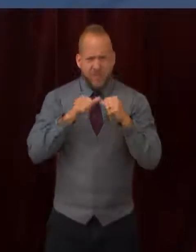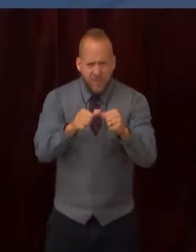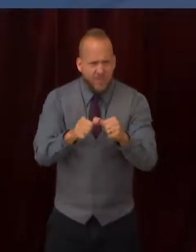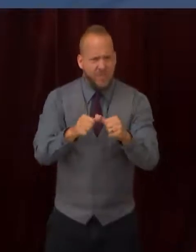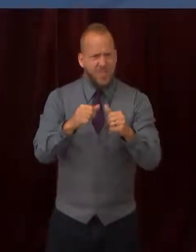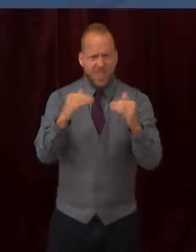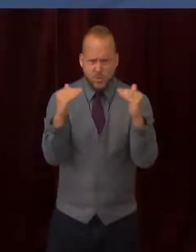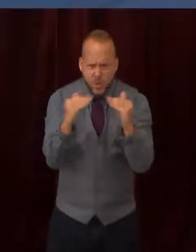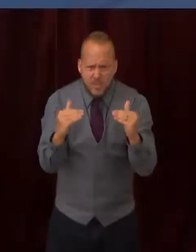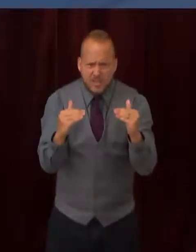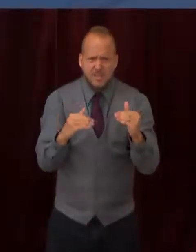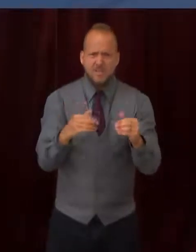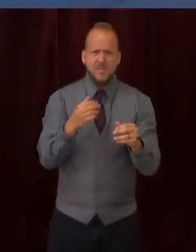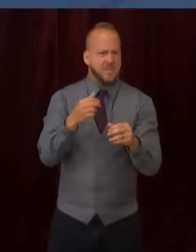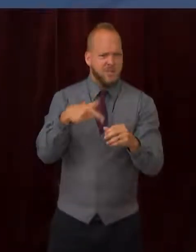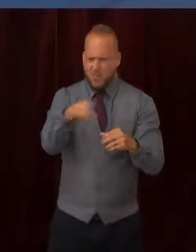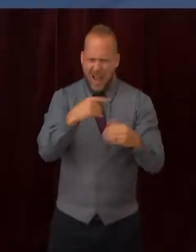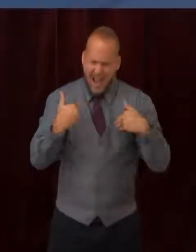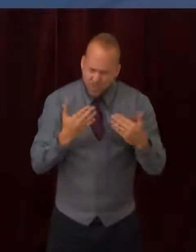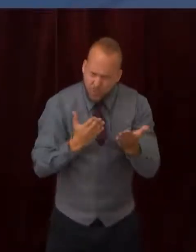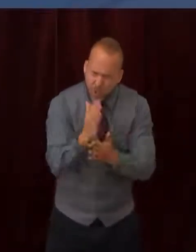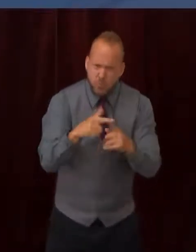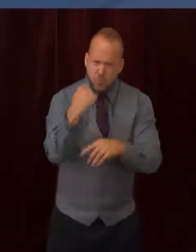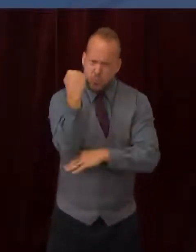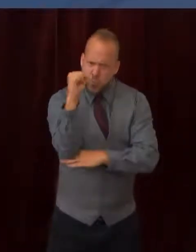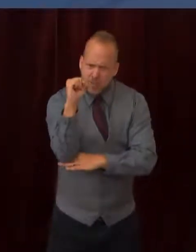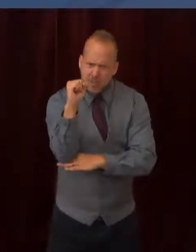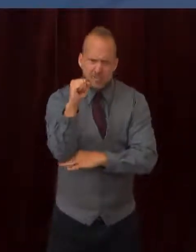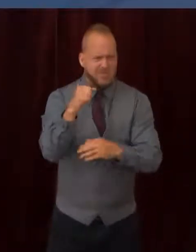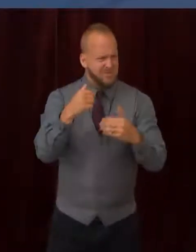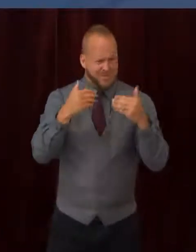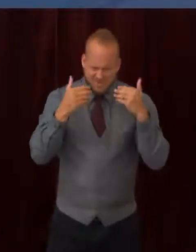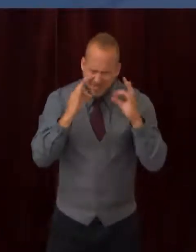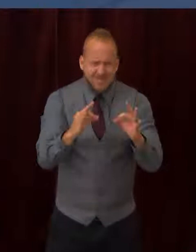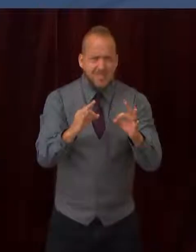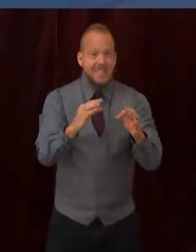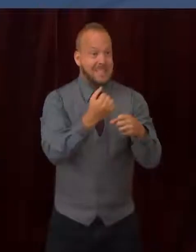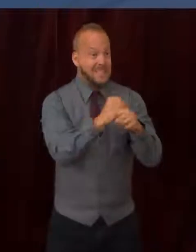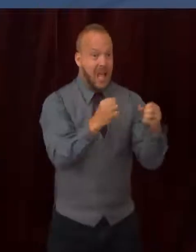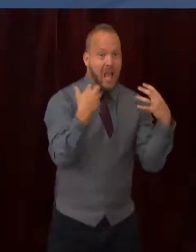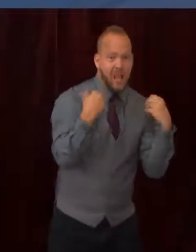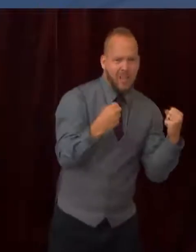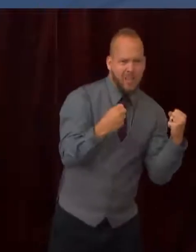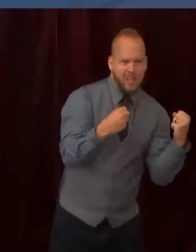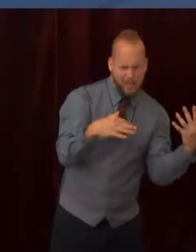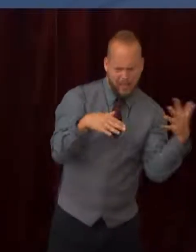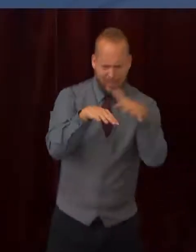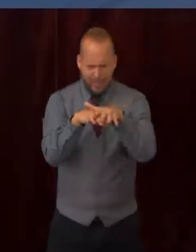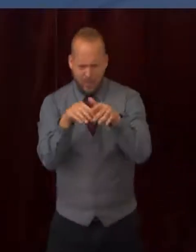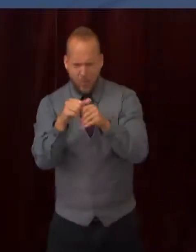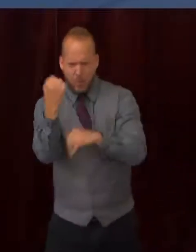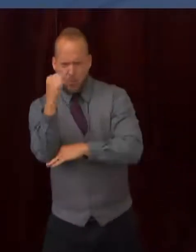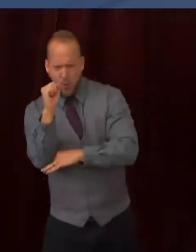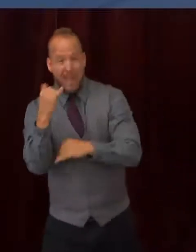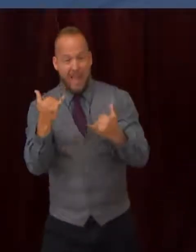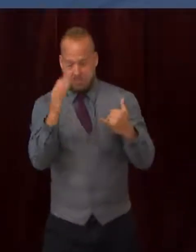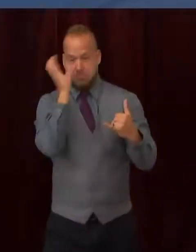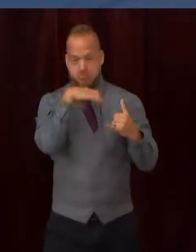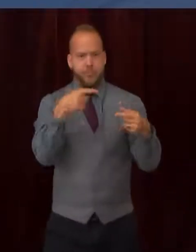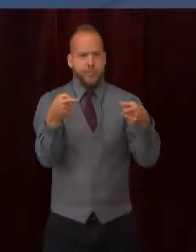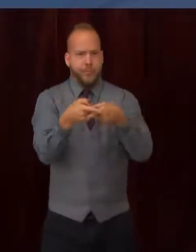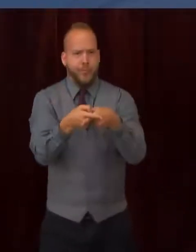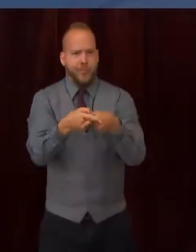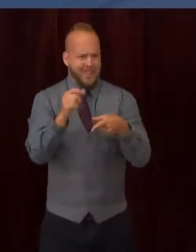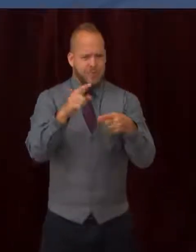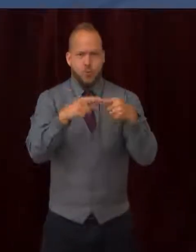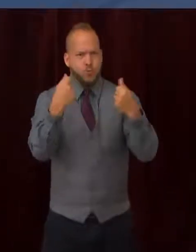tough work to do both at the same time. Many governors have called out the National Guard, including myself, within hours